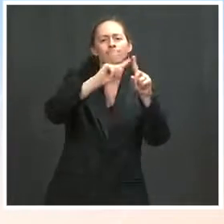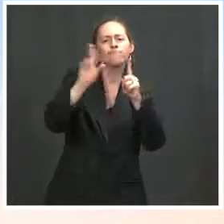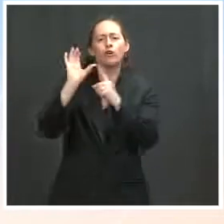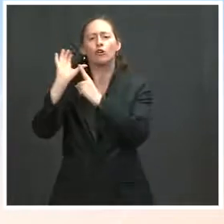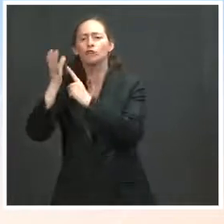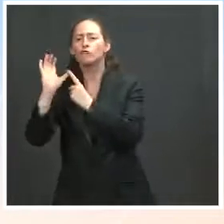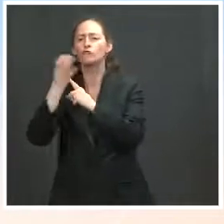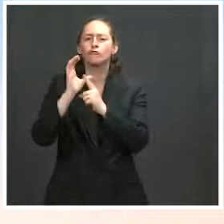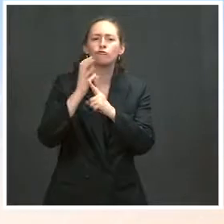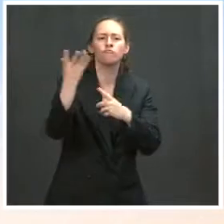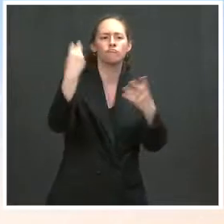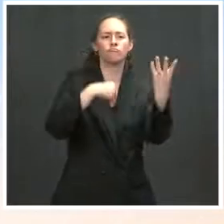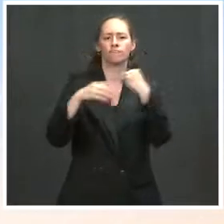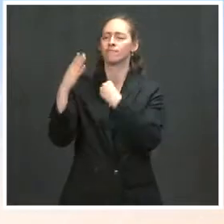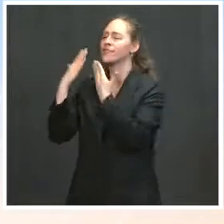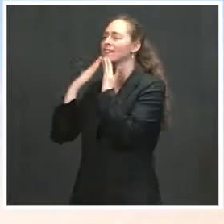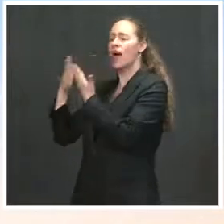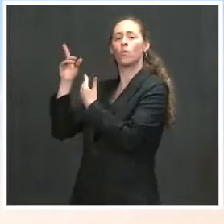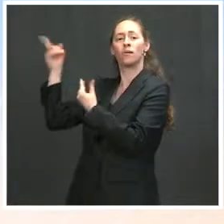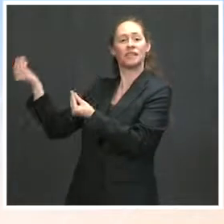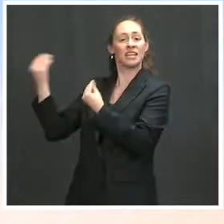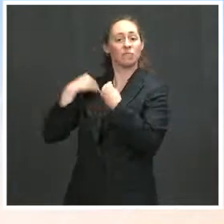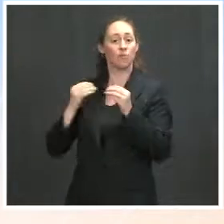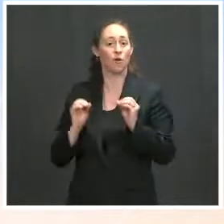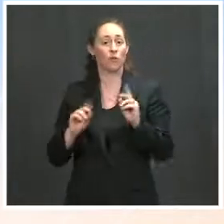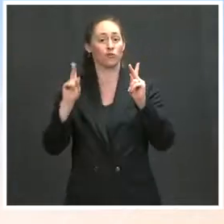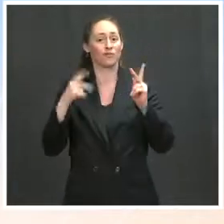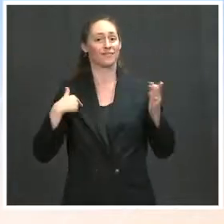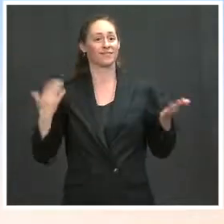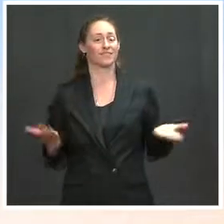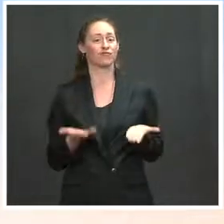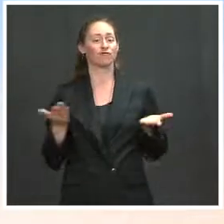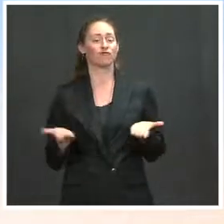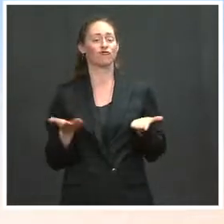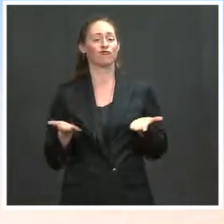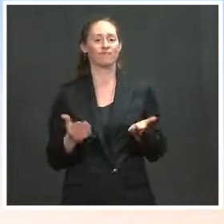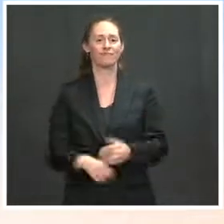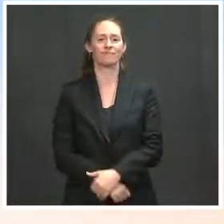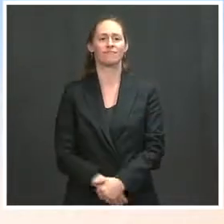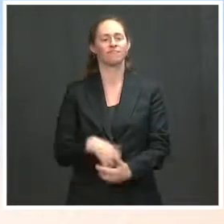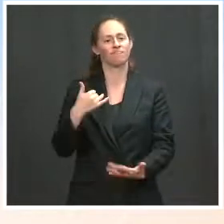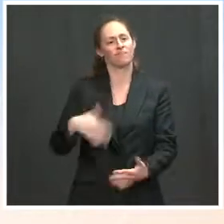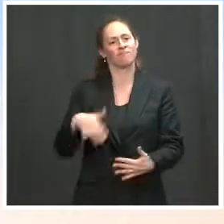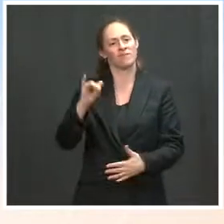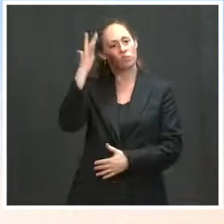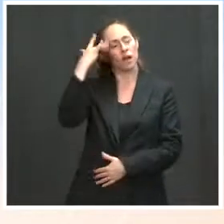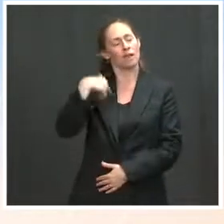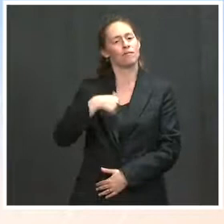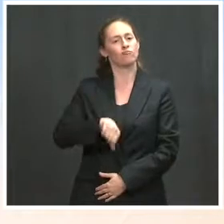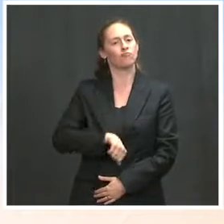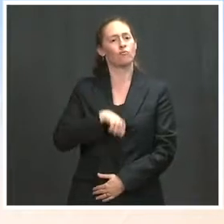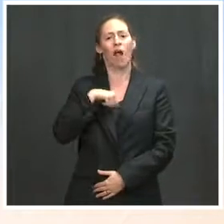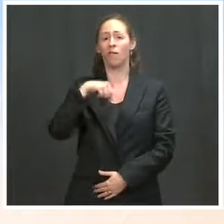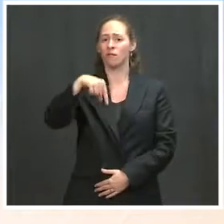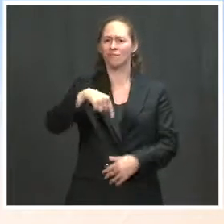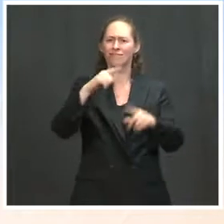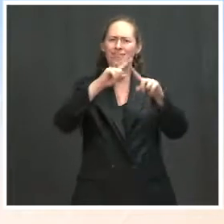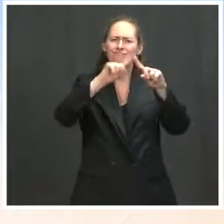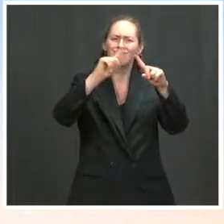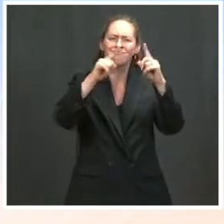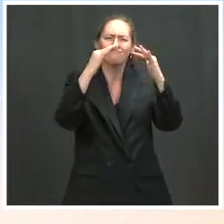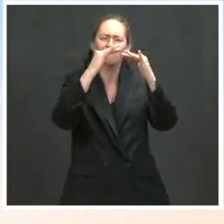this opportunity. And it's another reason why I think we are all so proud that this is the most diverse administration in